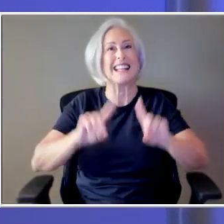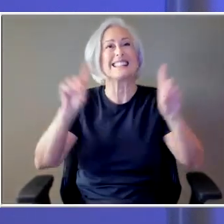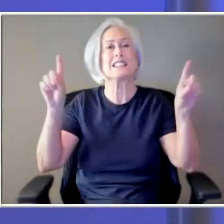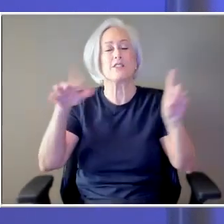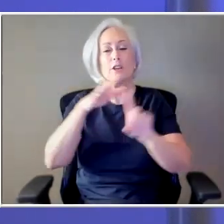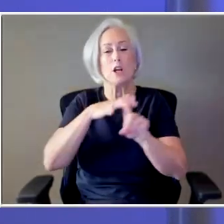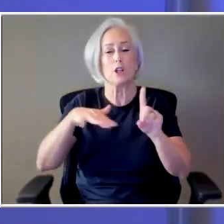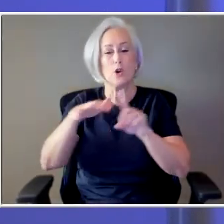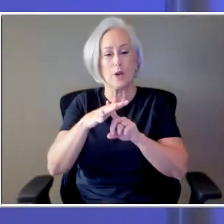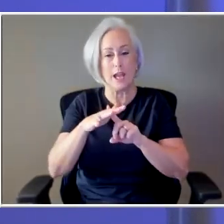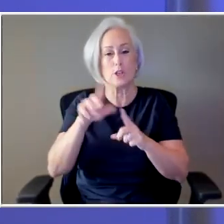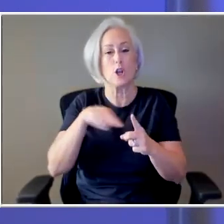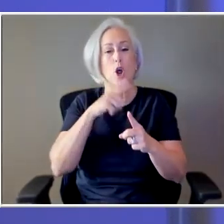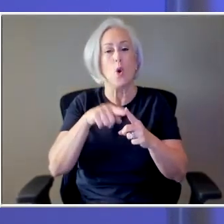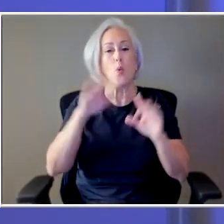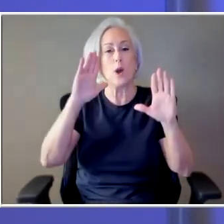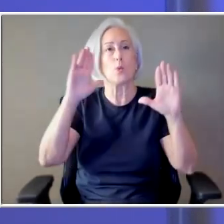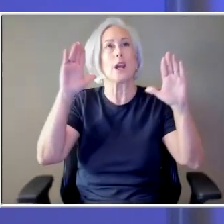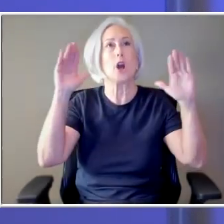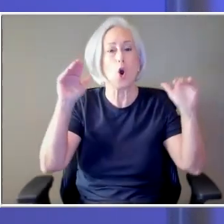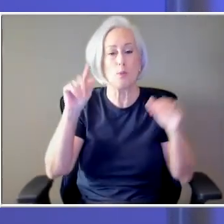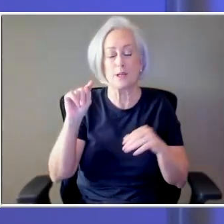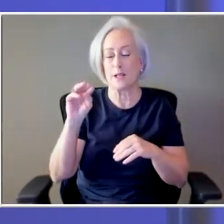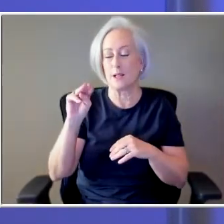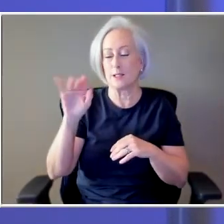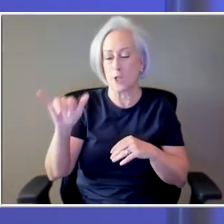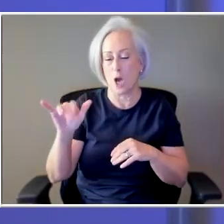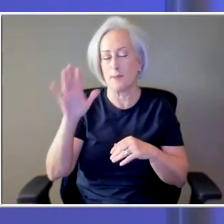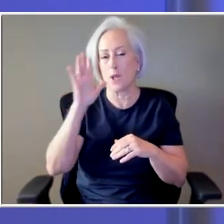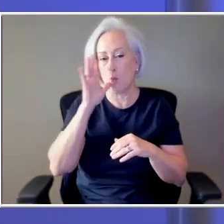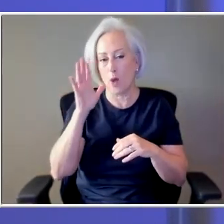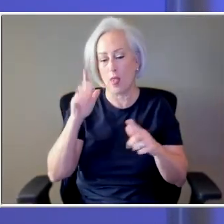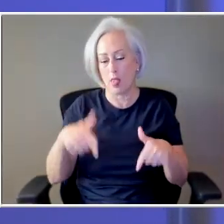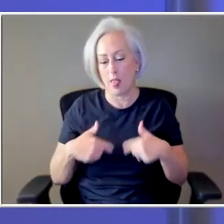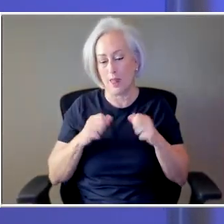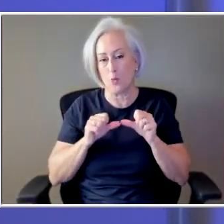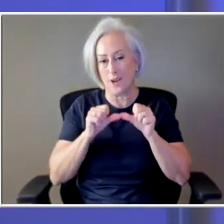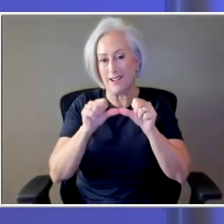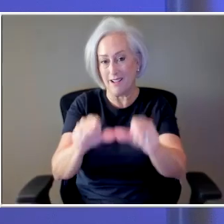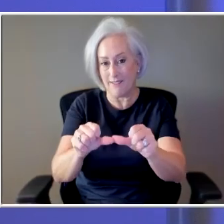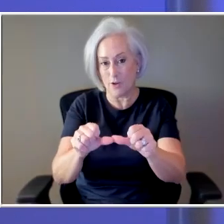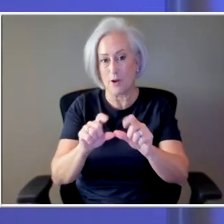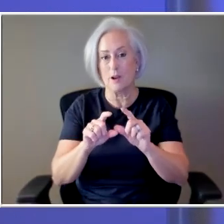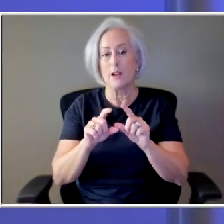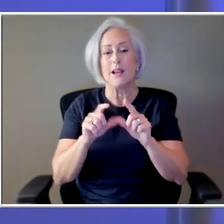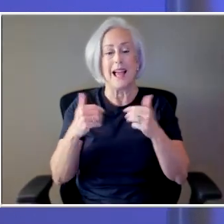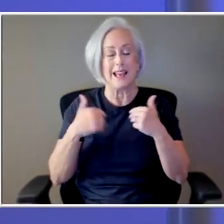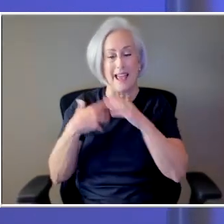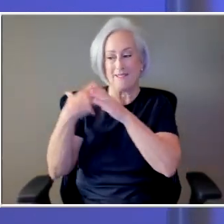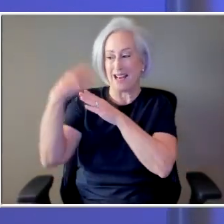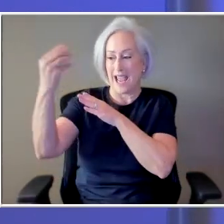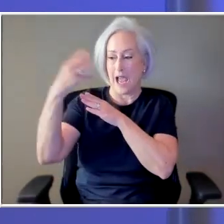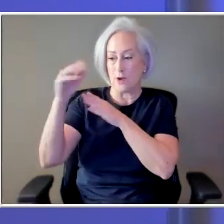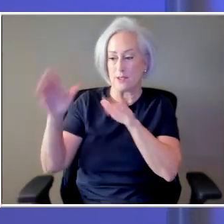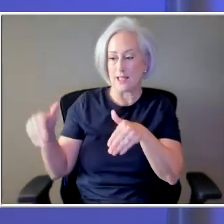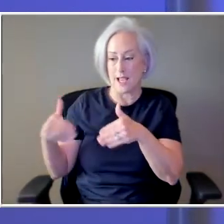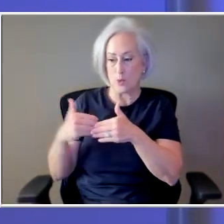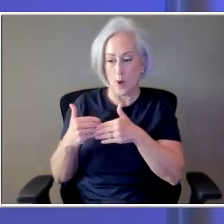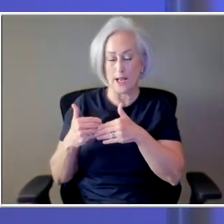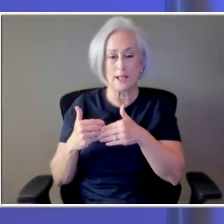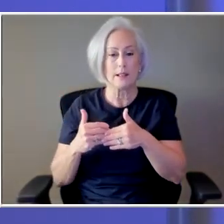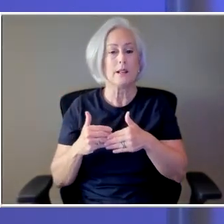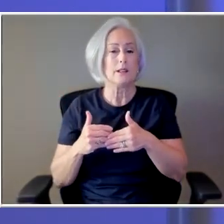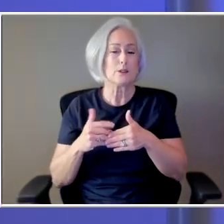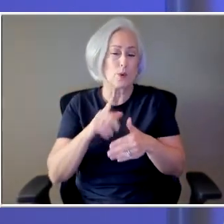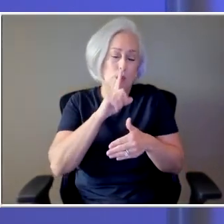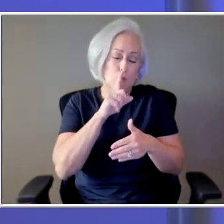to recover and have his outside wedding with Sarah. And so it was very meaningful to the couple